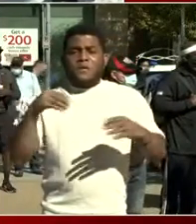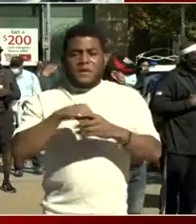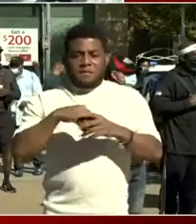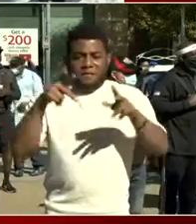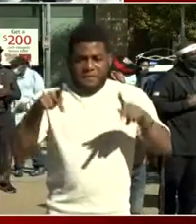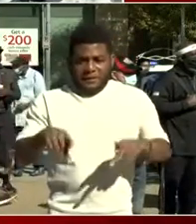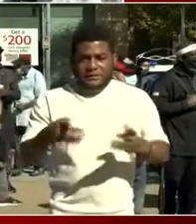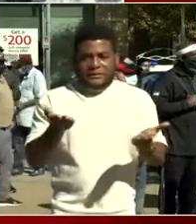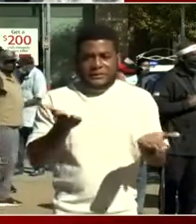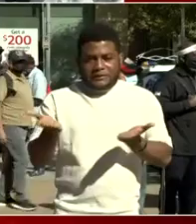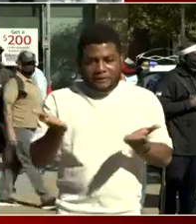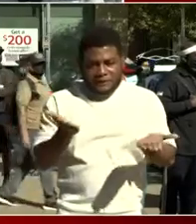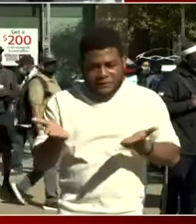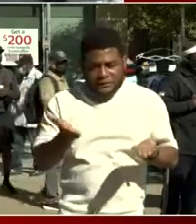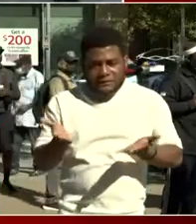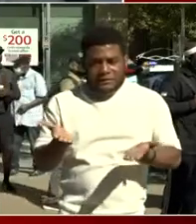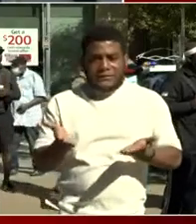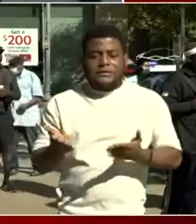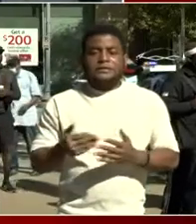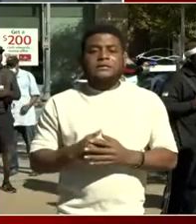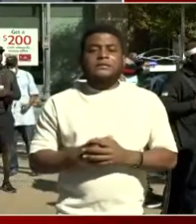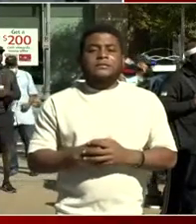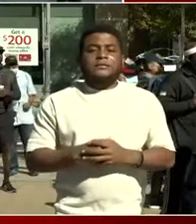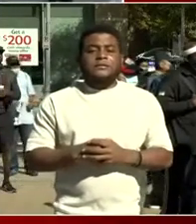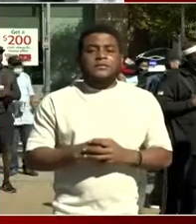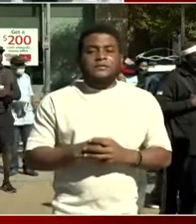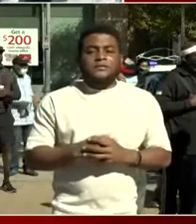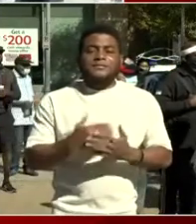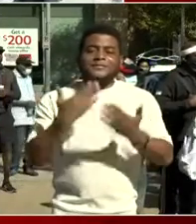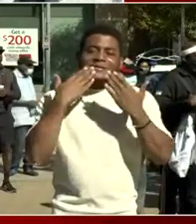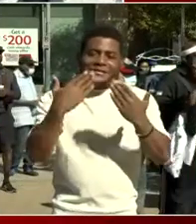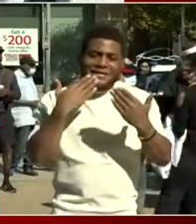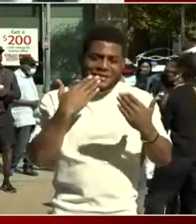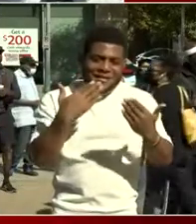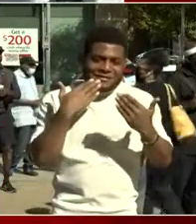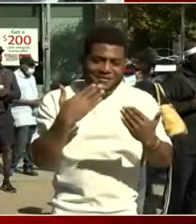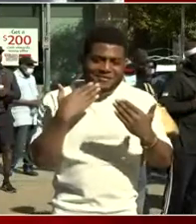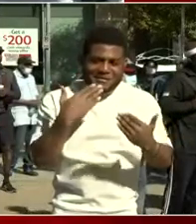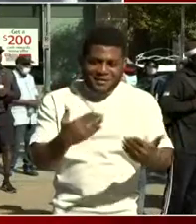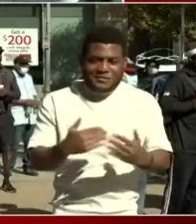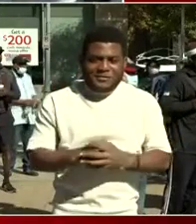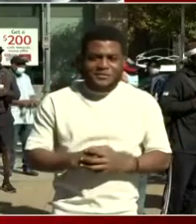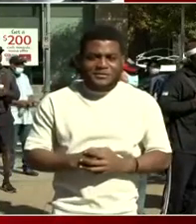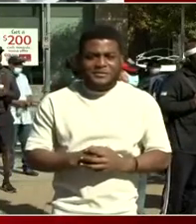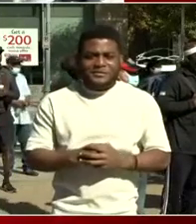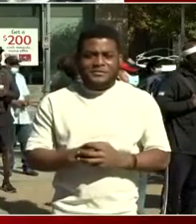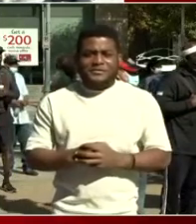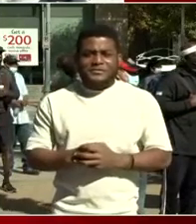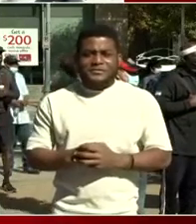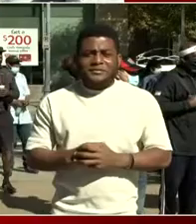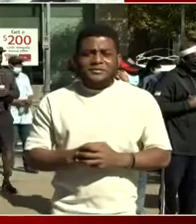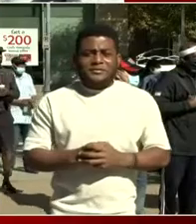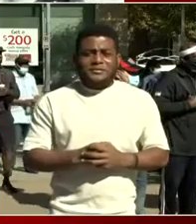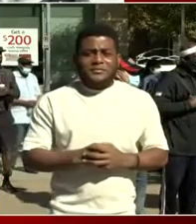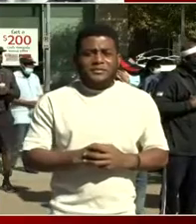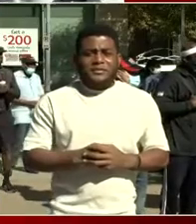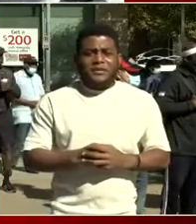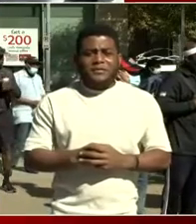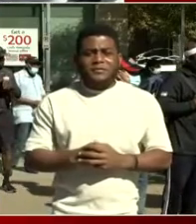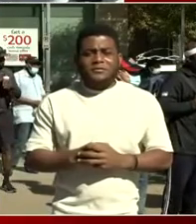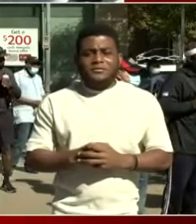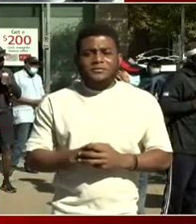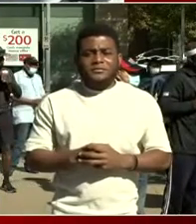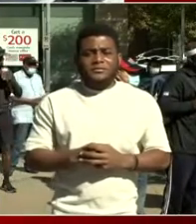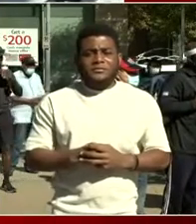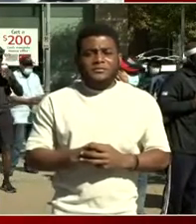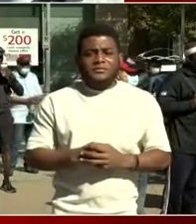as well. So we're grateful to them, and we're certainly looking forward to all parts of our public